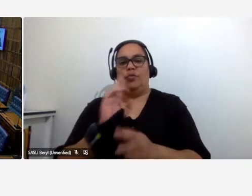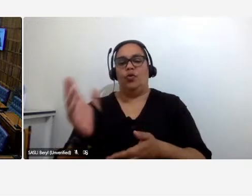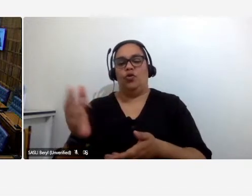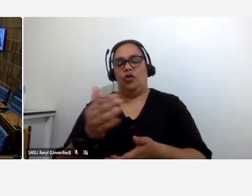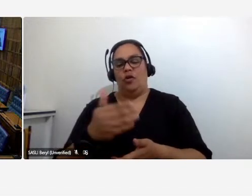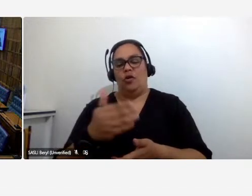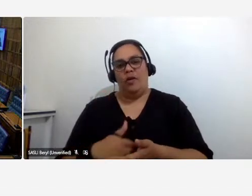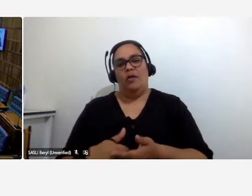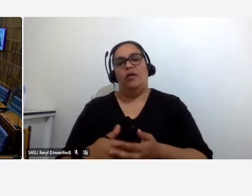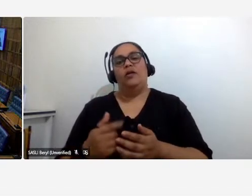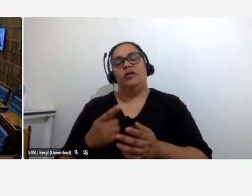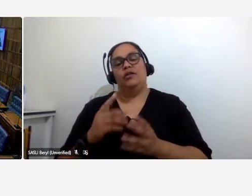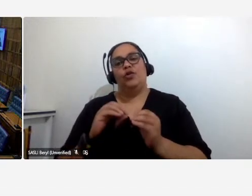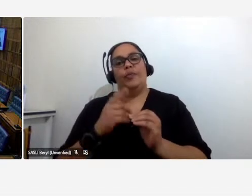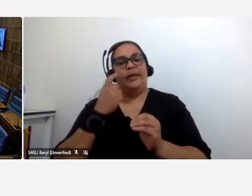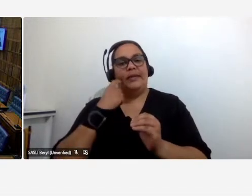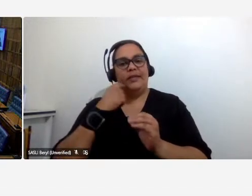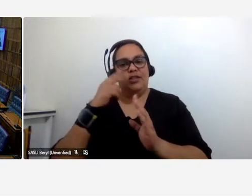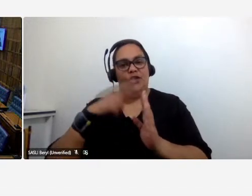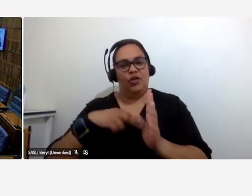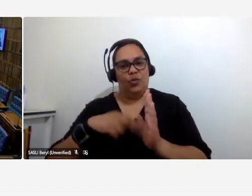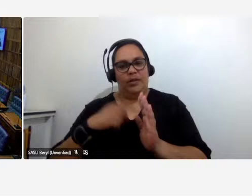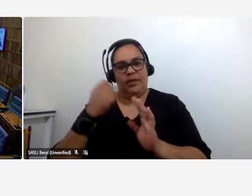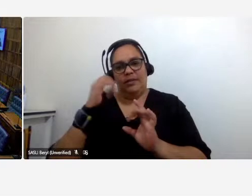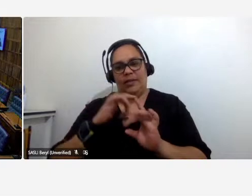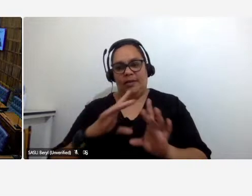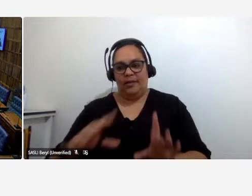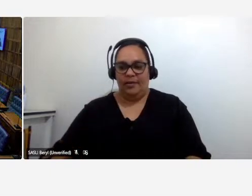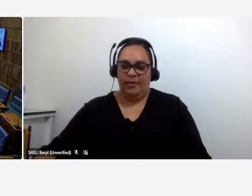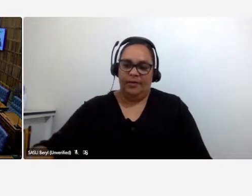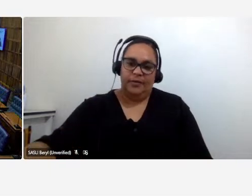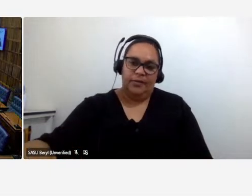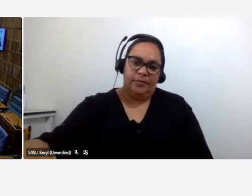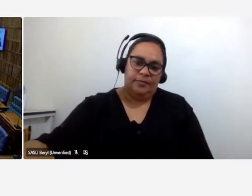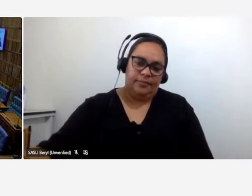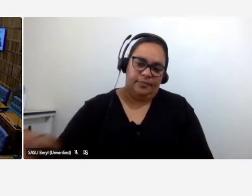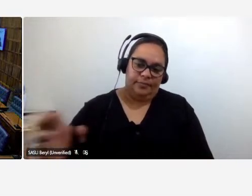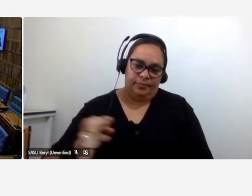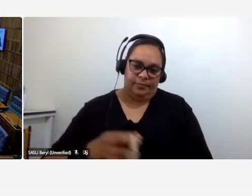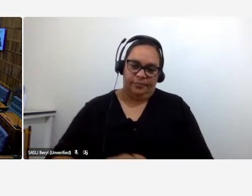one to easily read it and understand it.